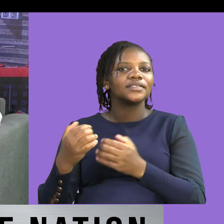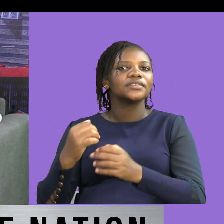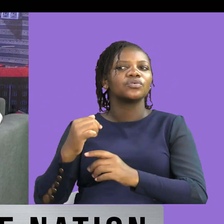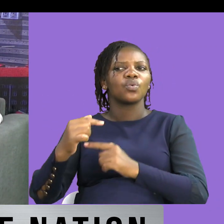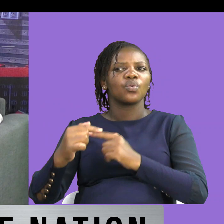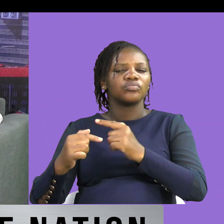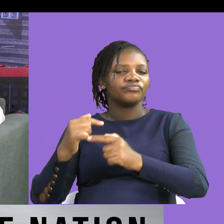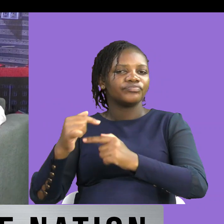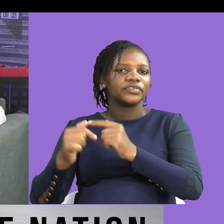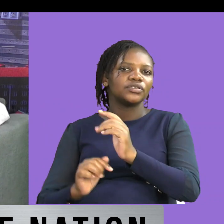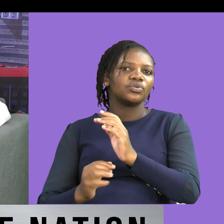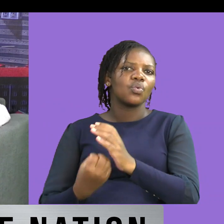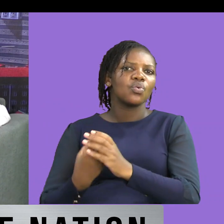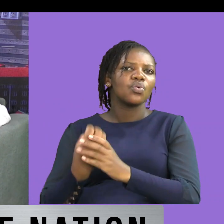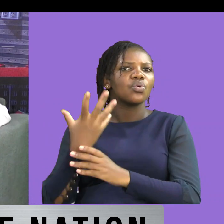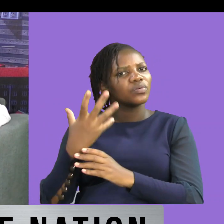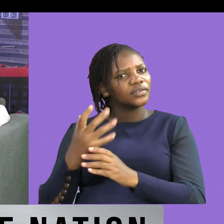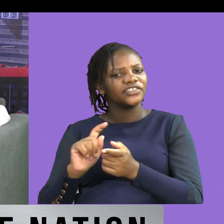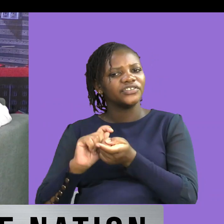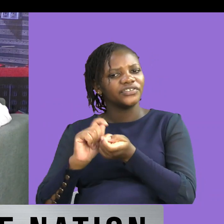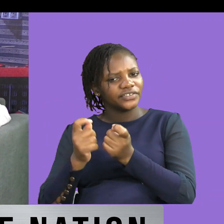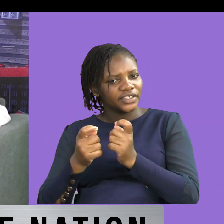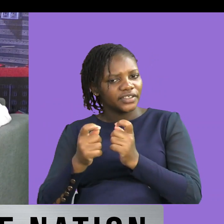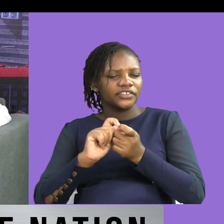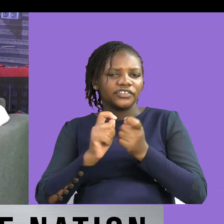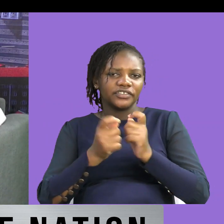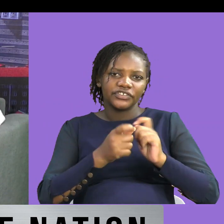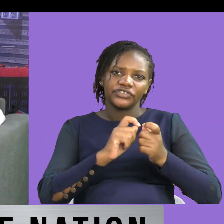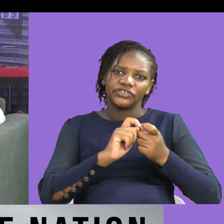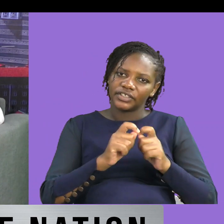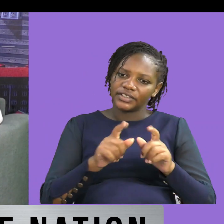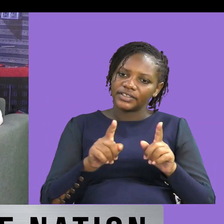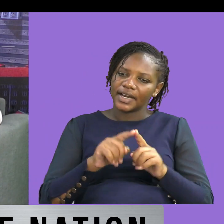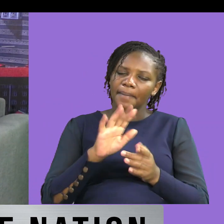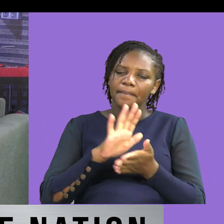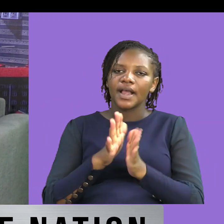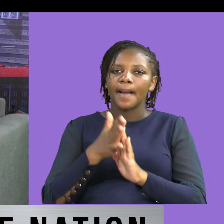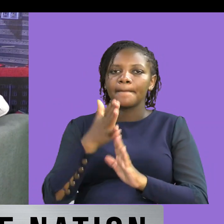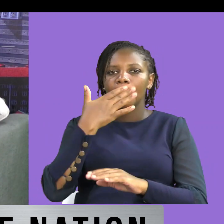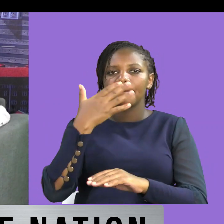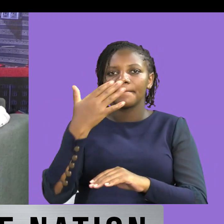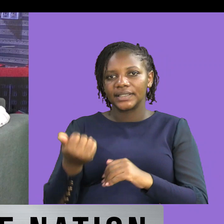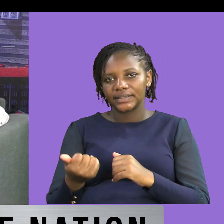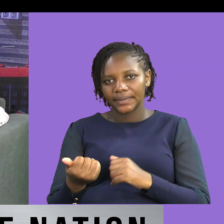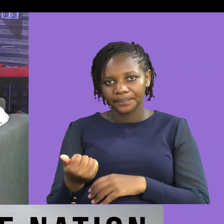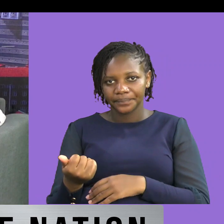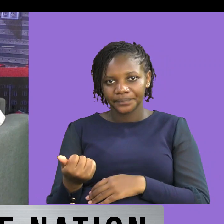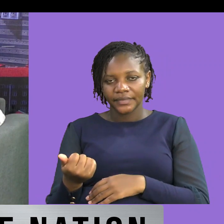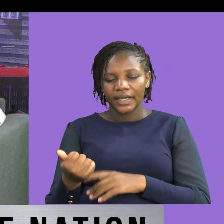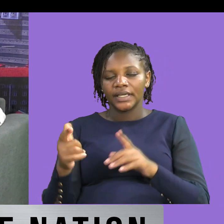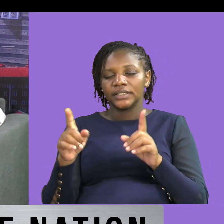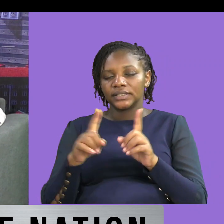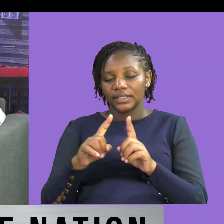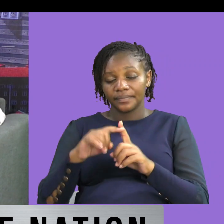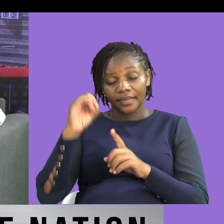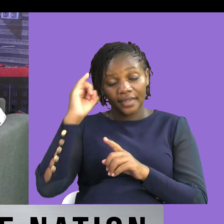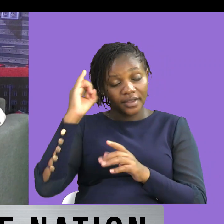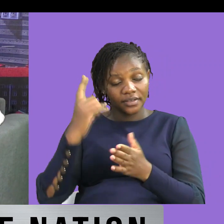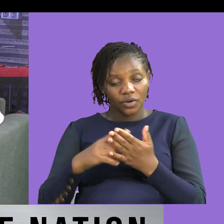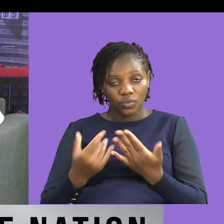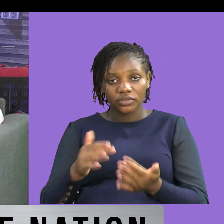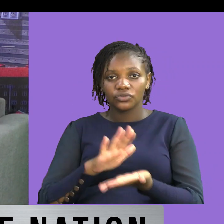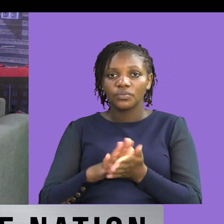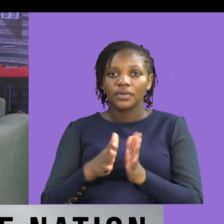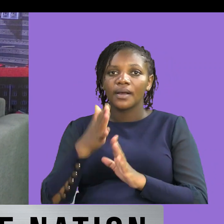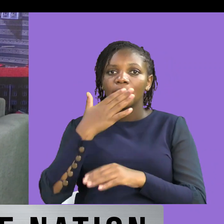that is democracy. You need to keep shaping up and moving towards better and better and better. The ideal is usually to go better and better.